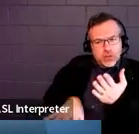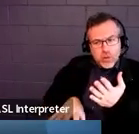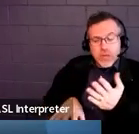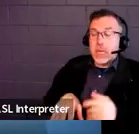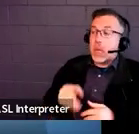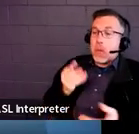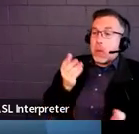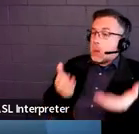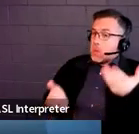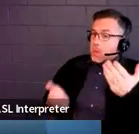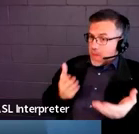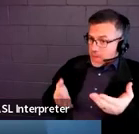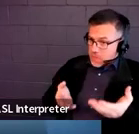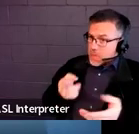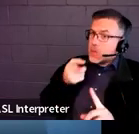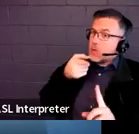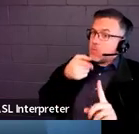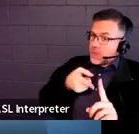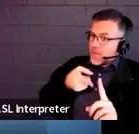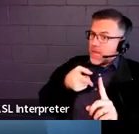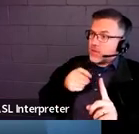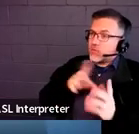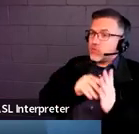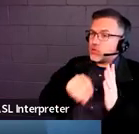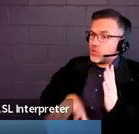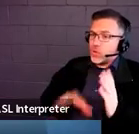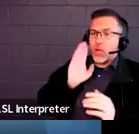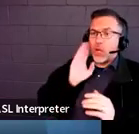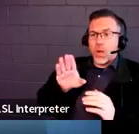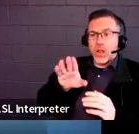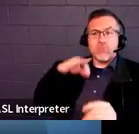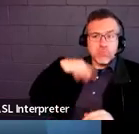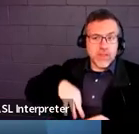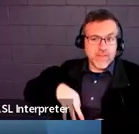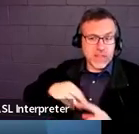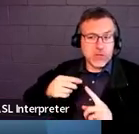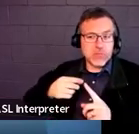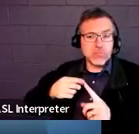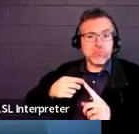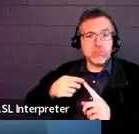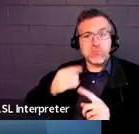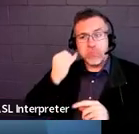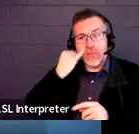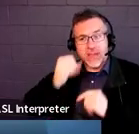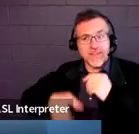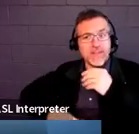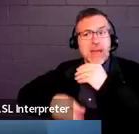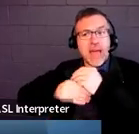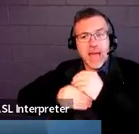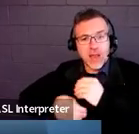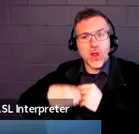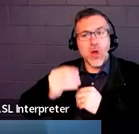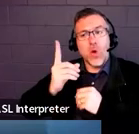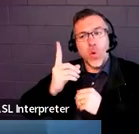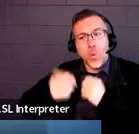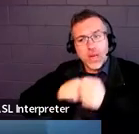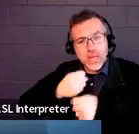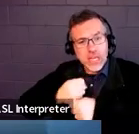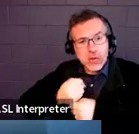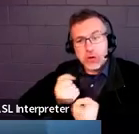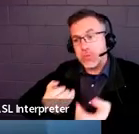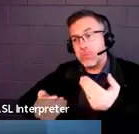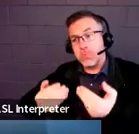might benefit from an additional year or two to further develop his functional skills? And this